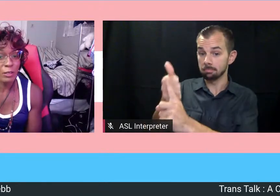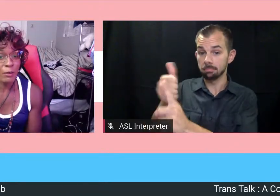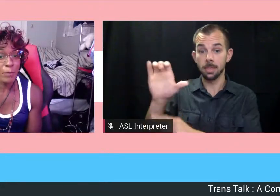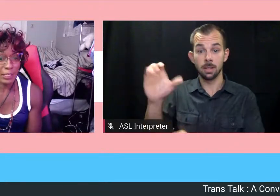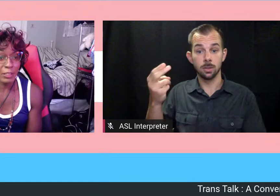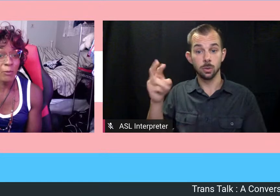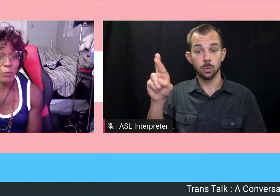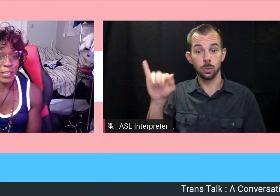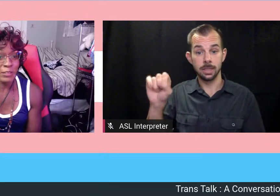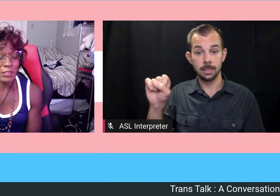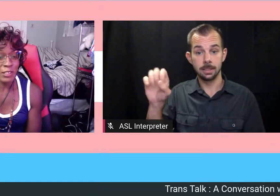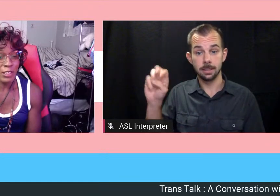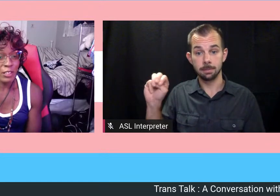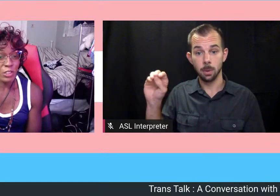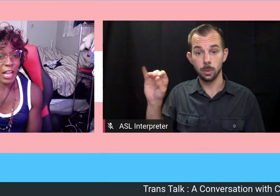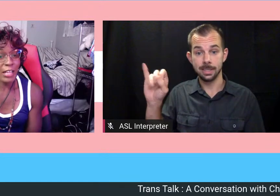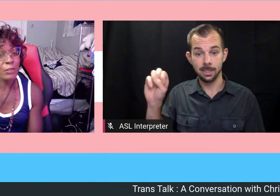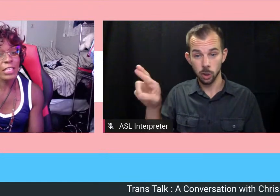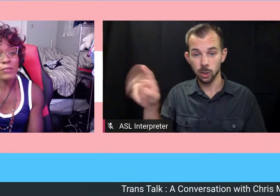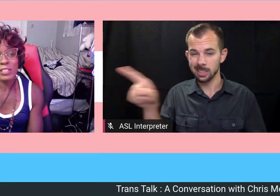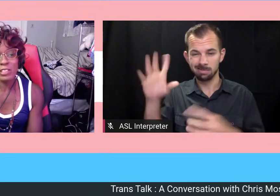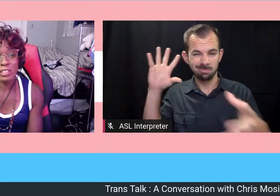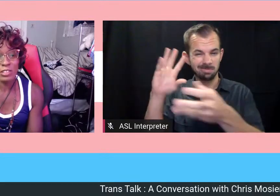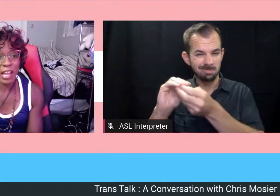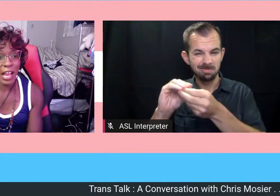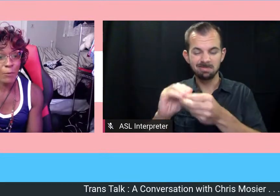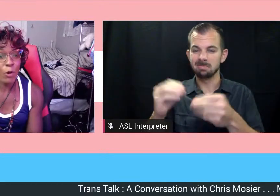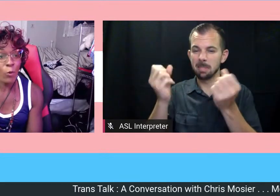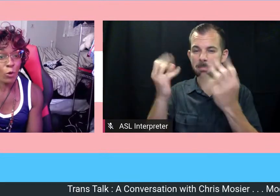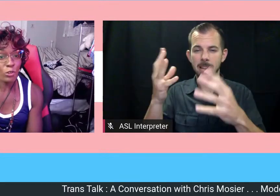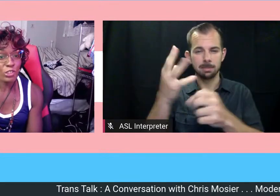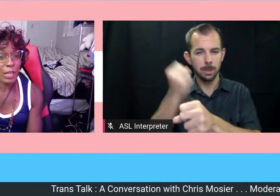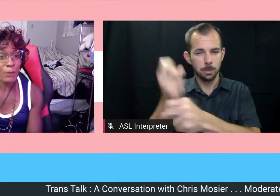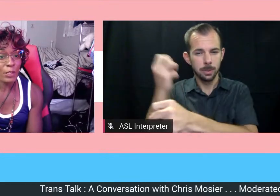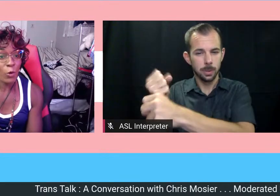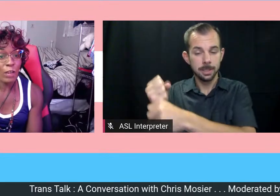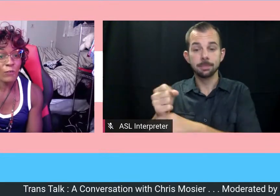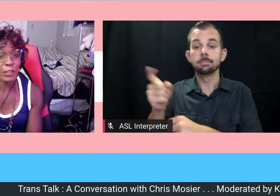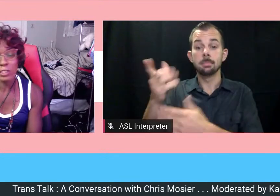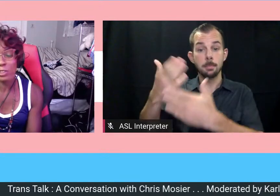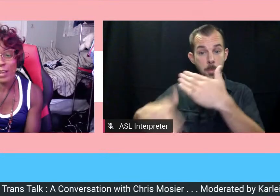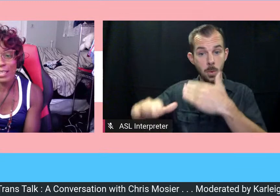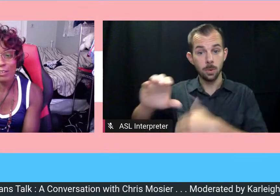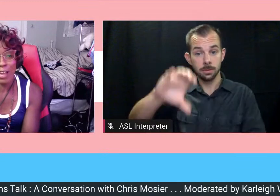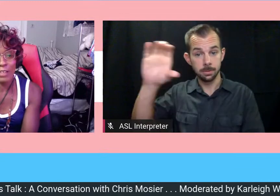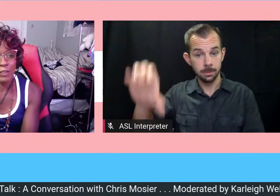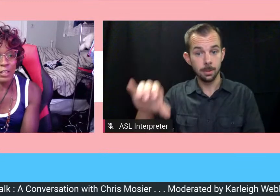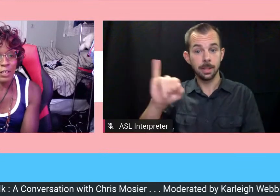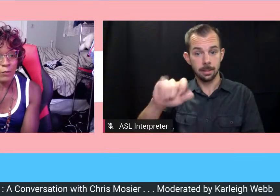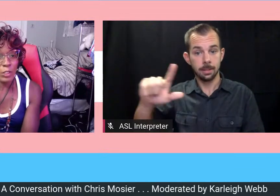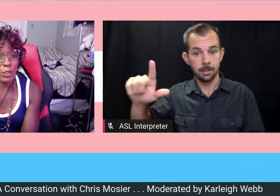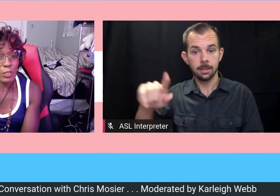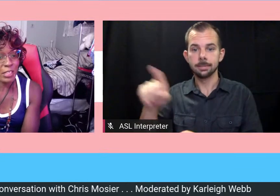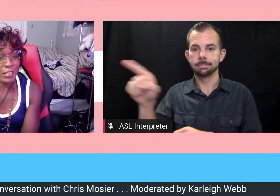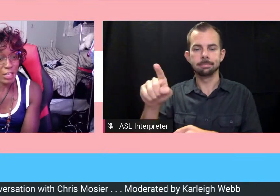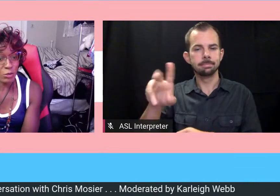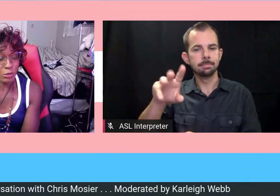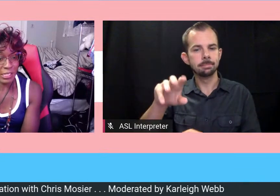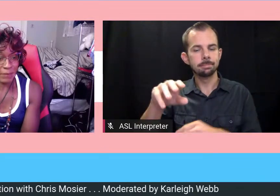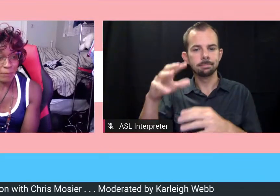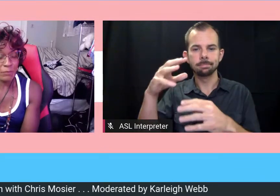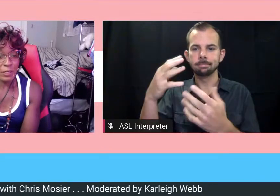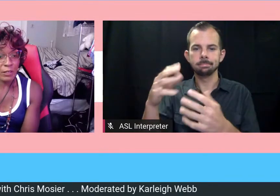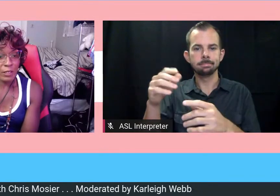do, picking up wins. The Chicago native is a 6-time world champion qualifier in the duathlon for the USA